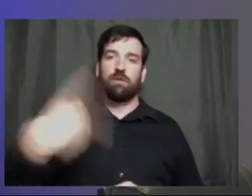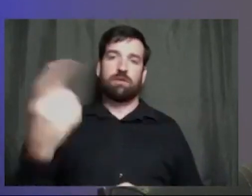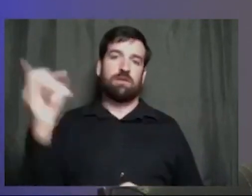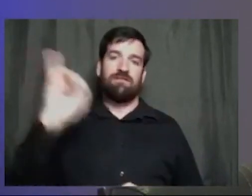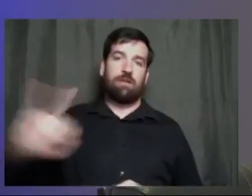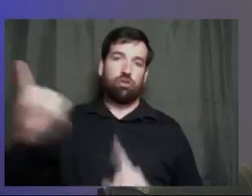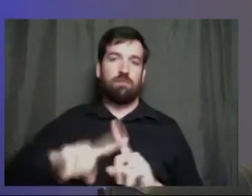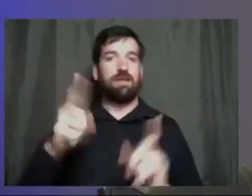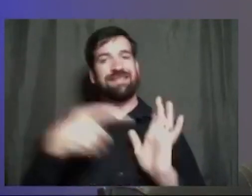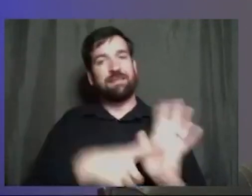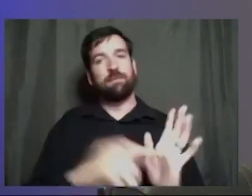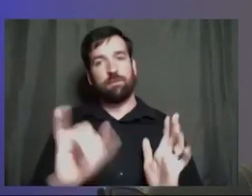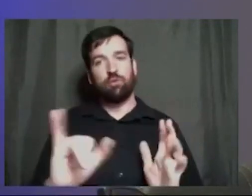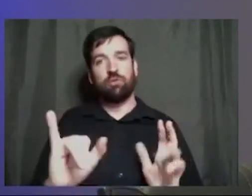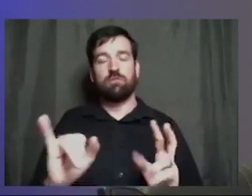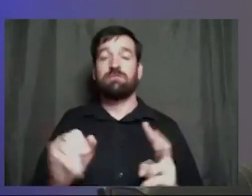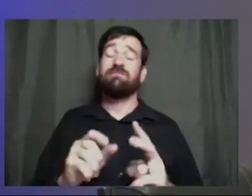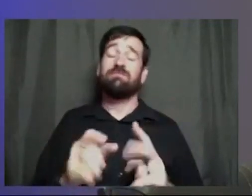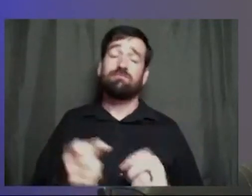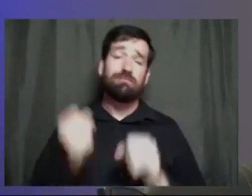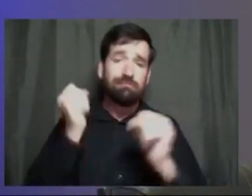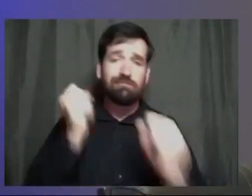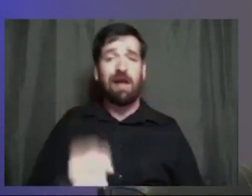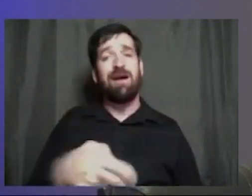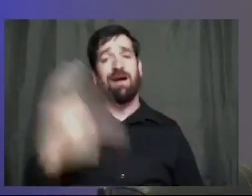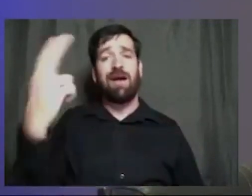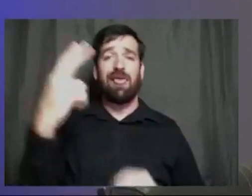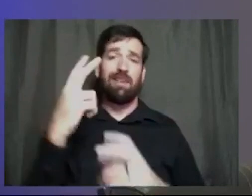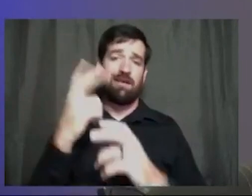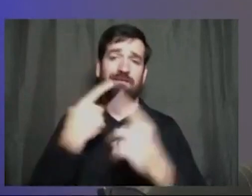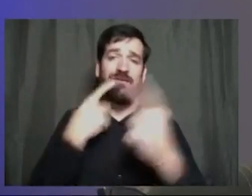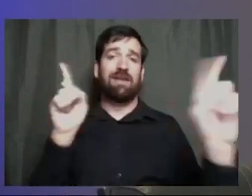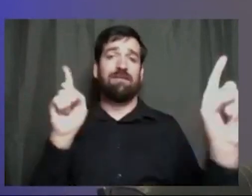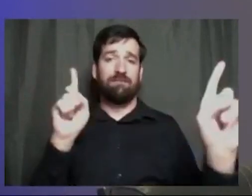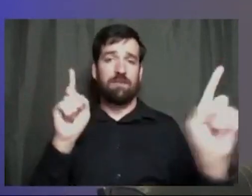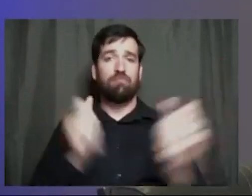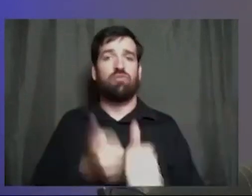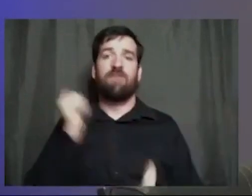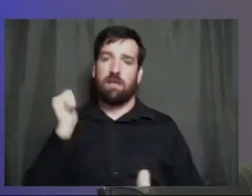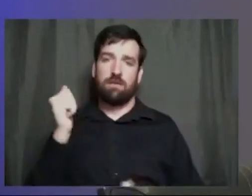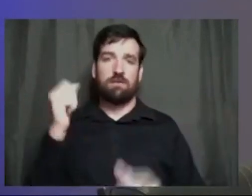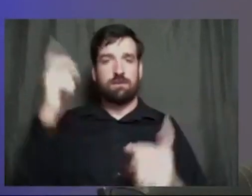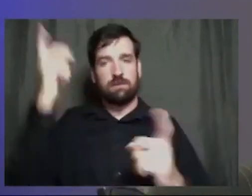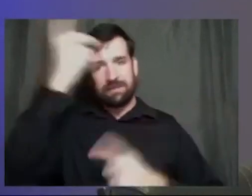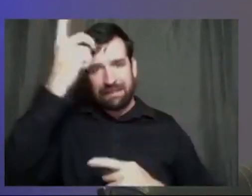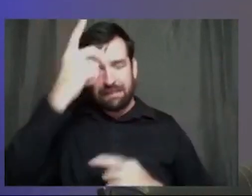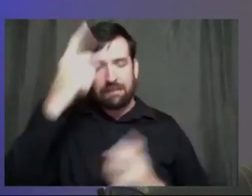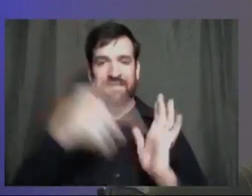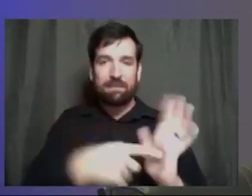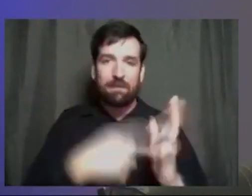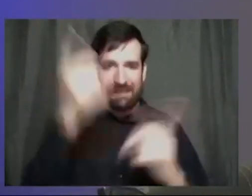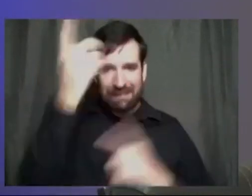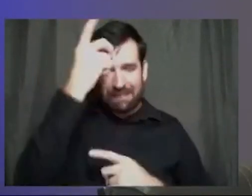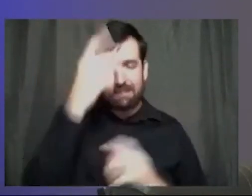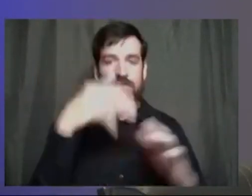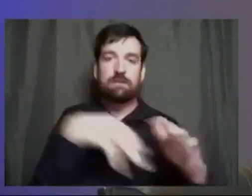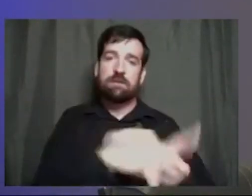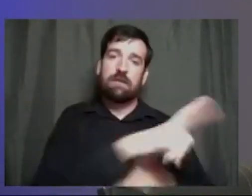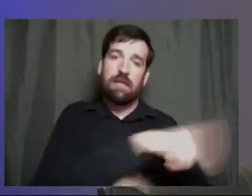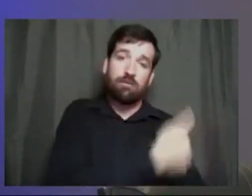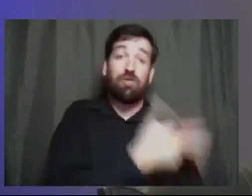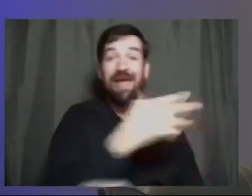remain highly effective at preventing symptomatic disease, hospitalization, and death, to the point